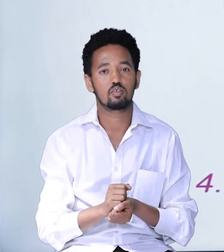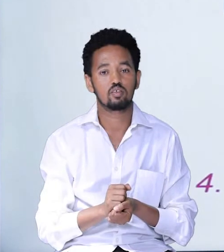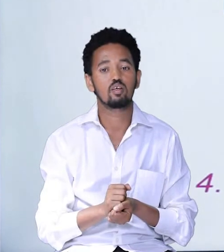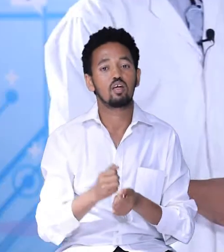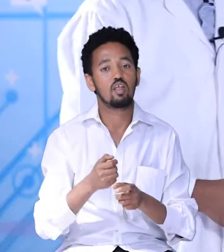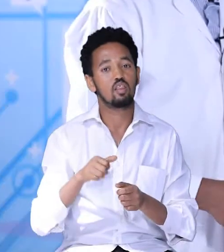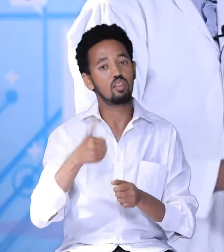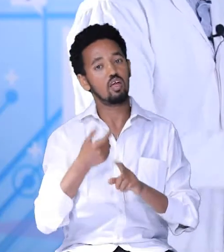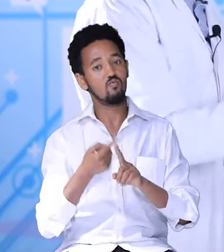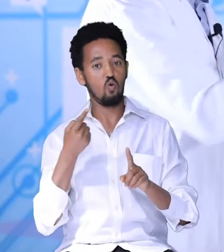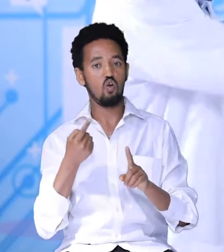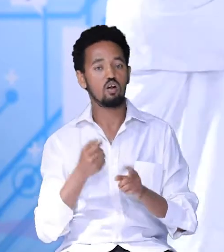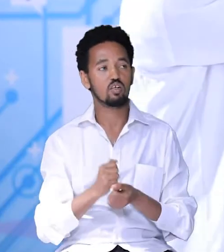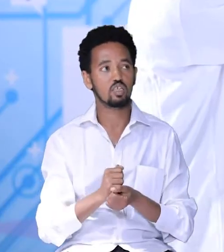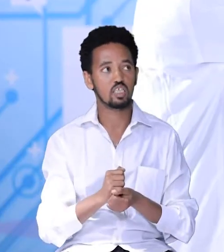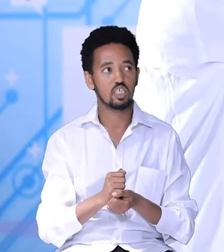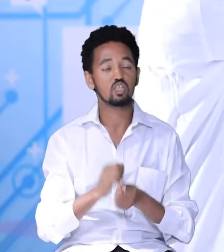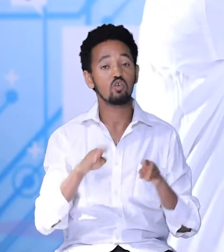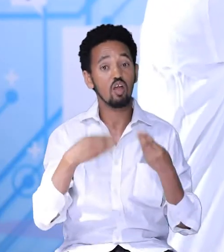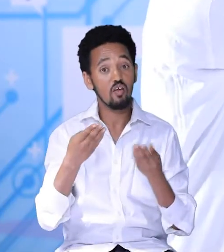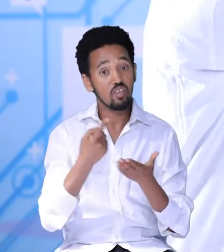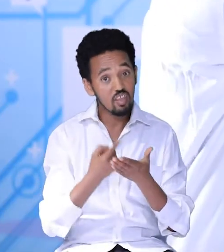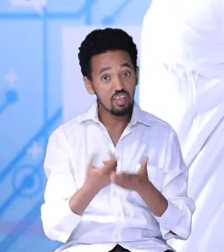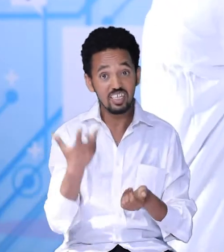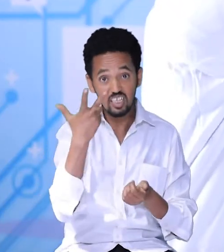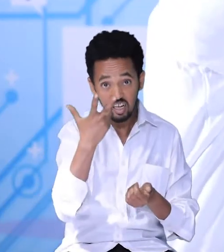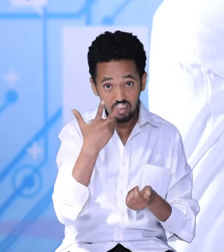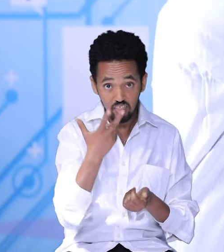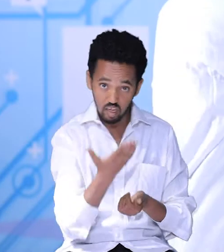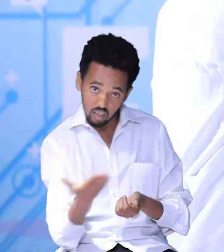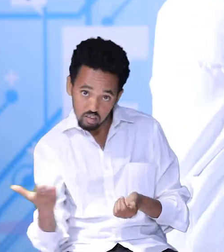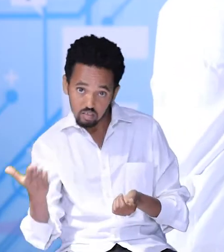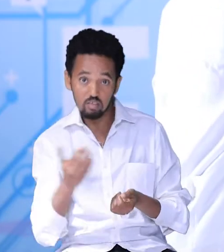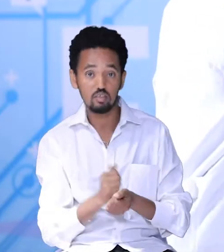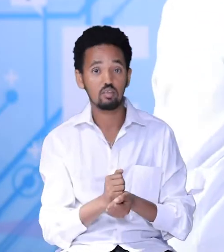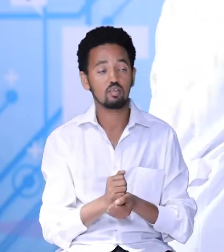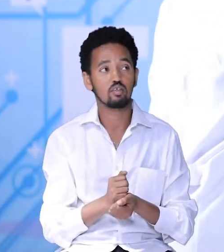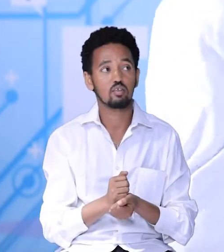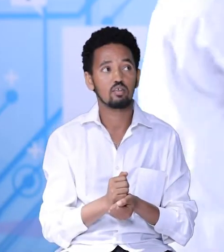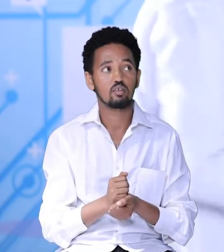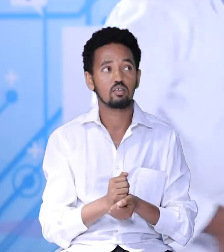Therefore, if you get these three things,